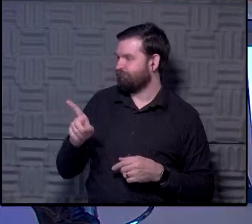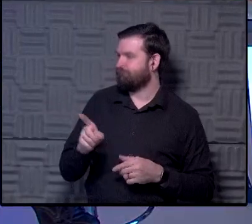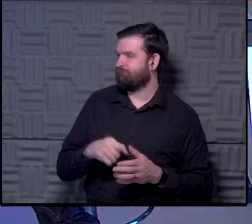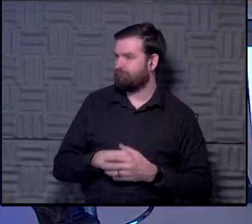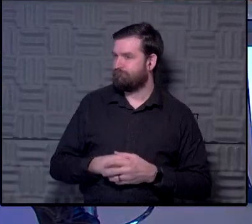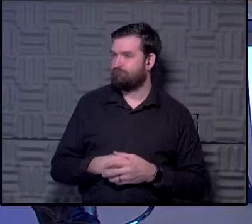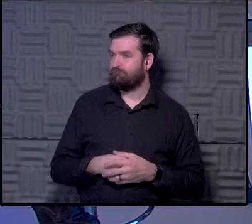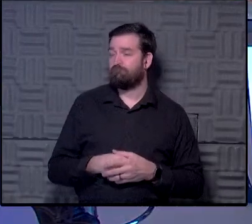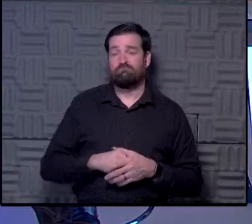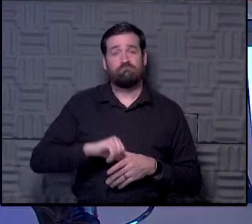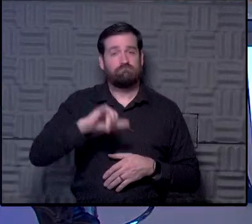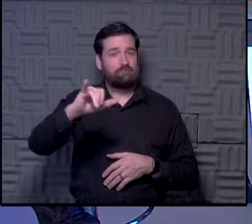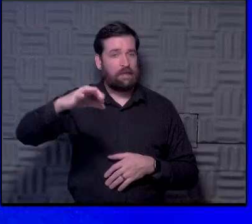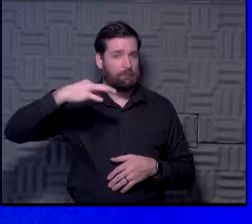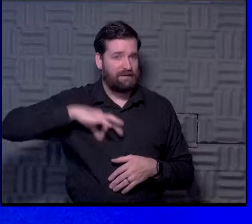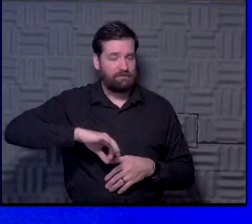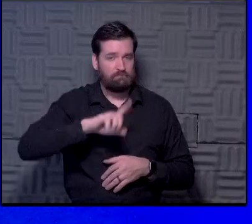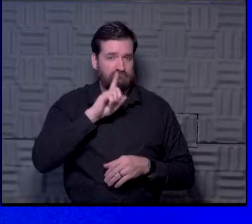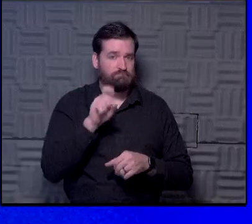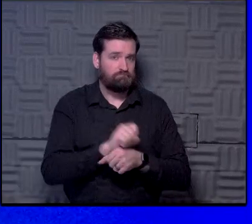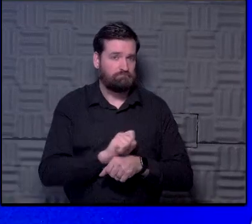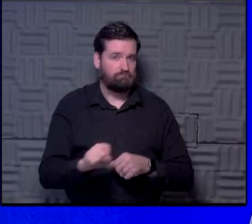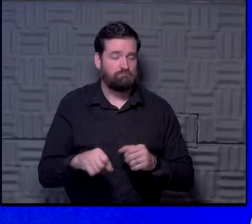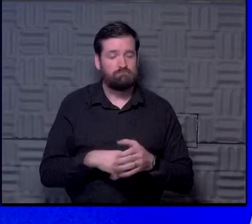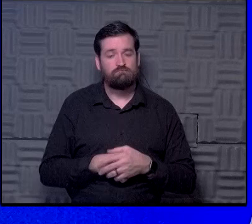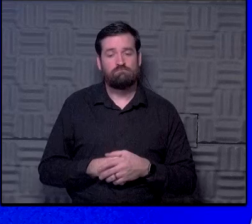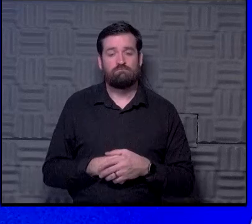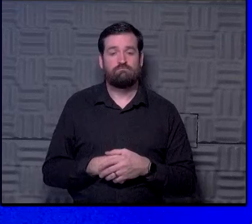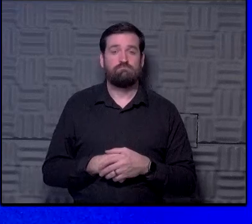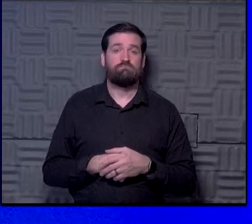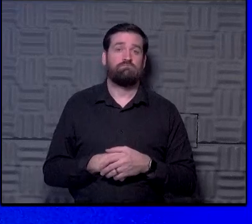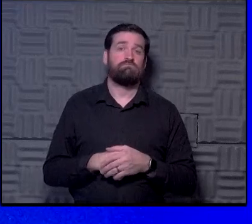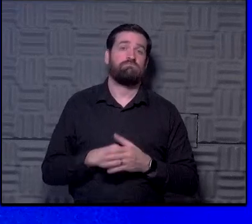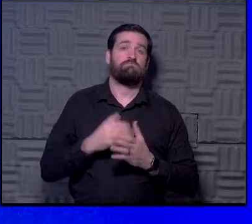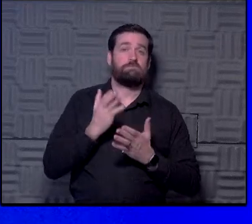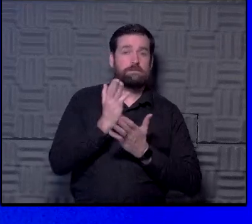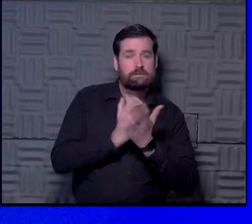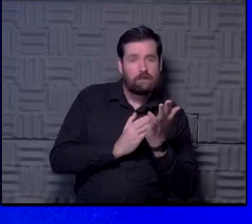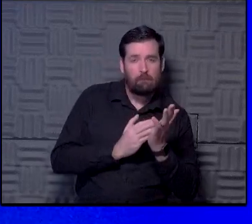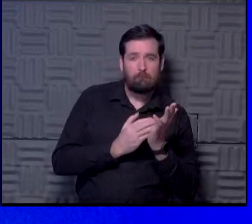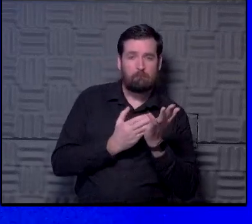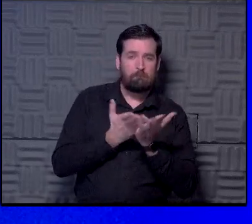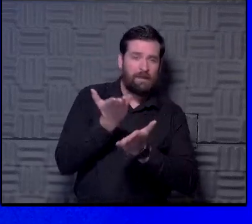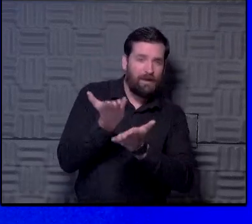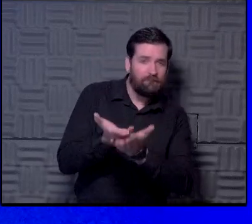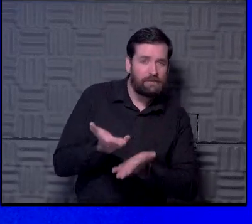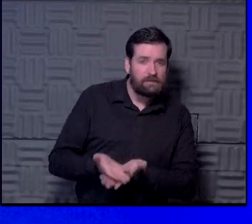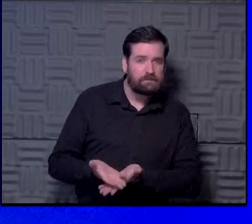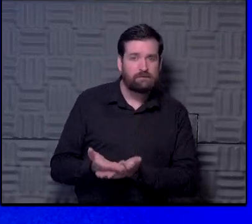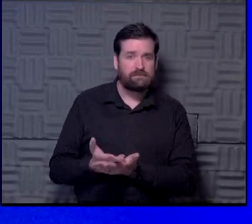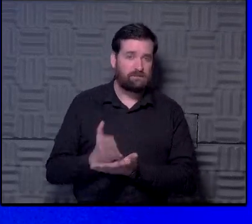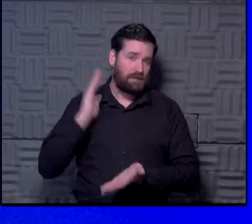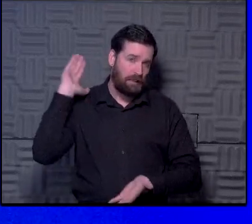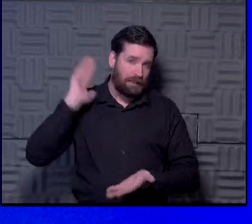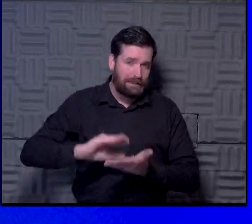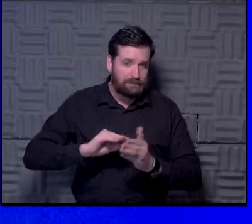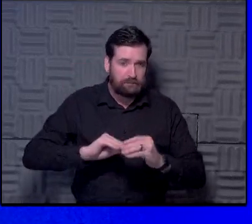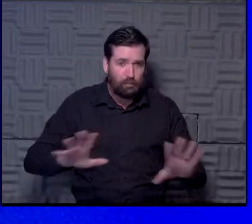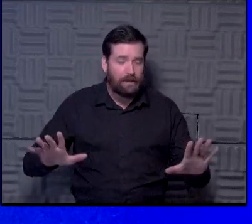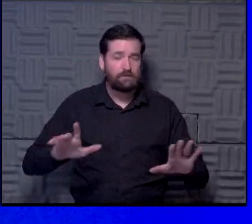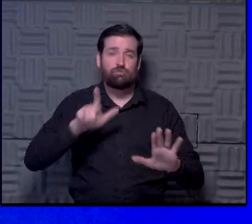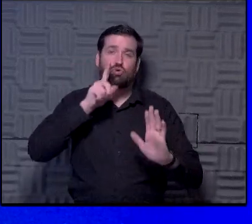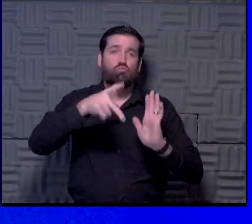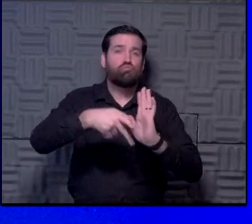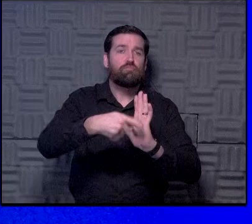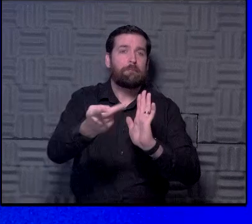is that benefit. Is there some signal, or is there any evidence that you don't spread it as much or don't replicate